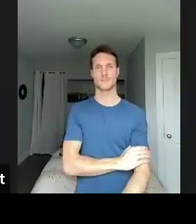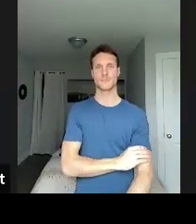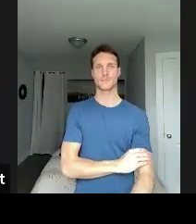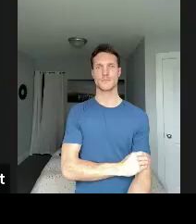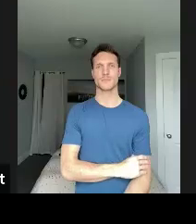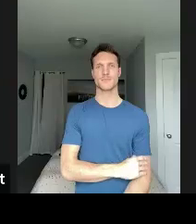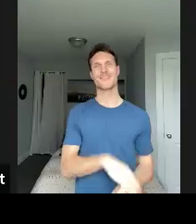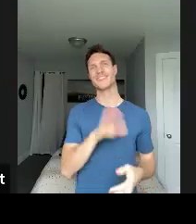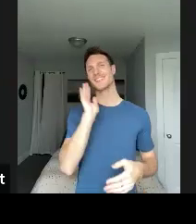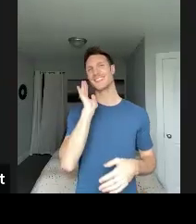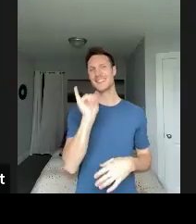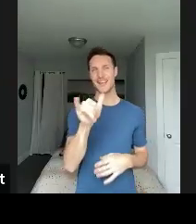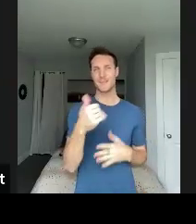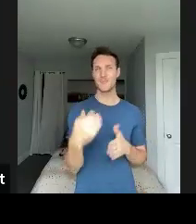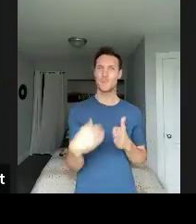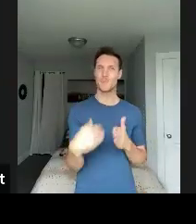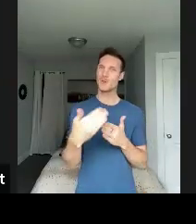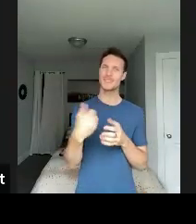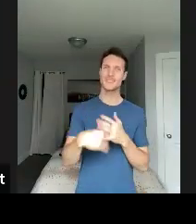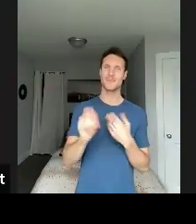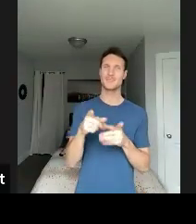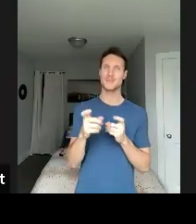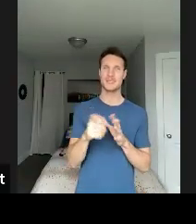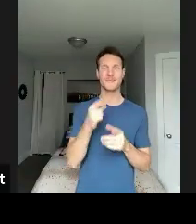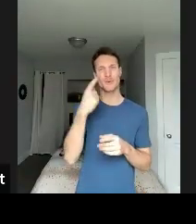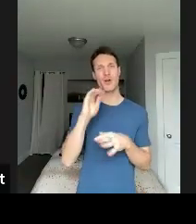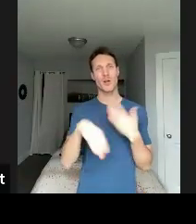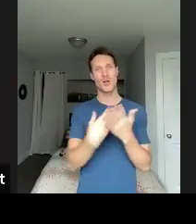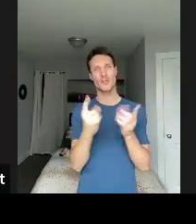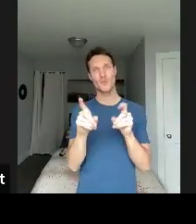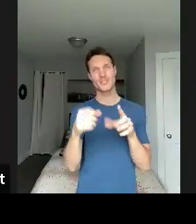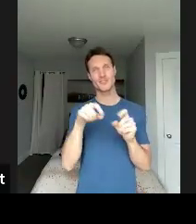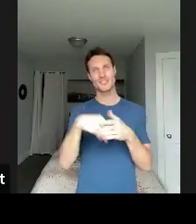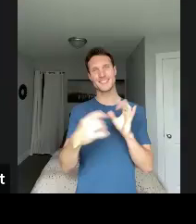And that brings us up to speed on all of the questions in the chat.